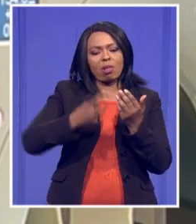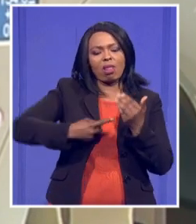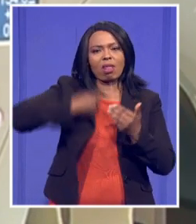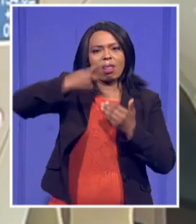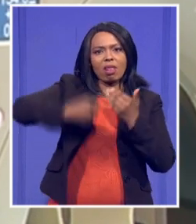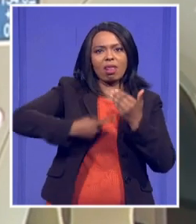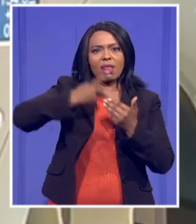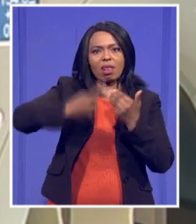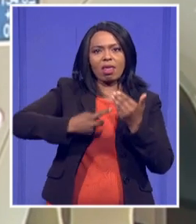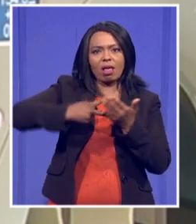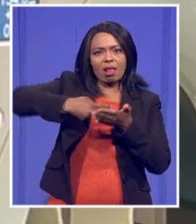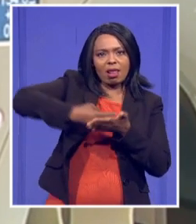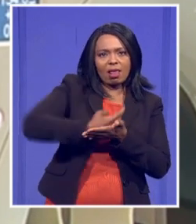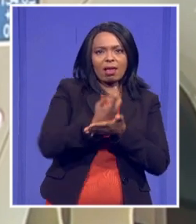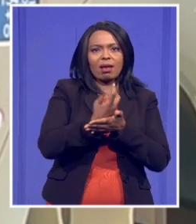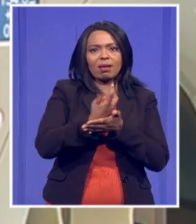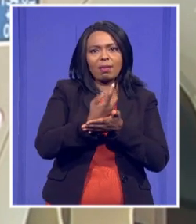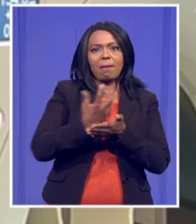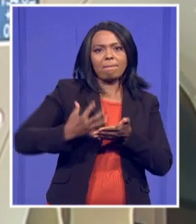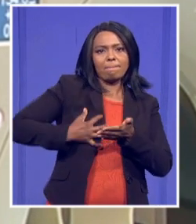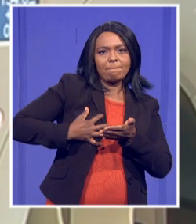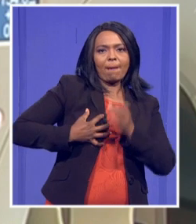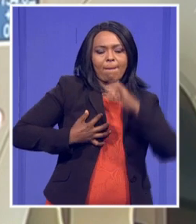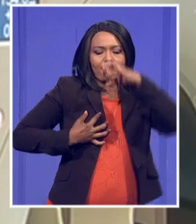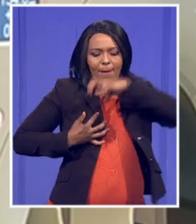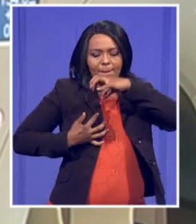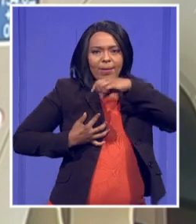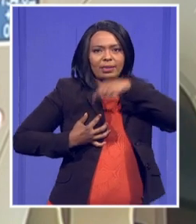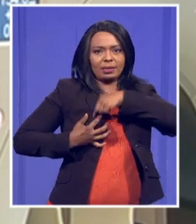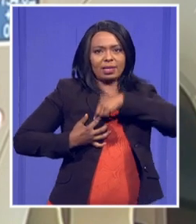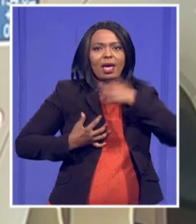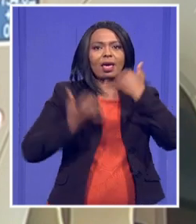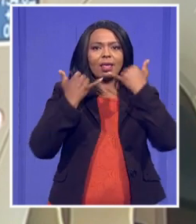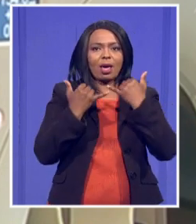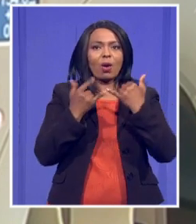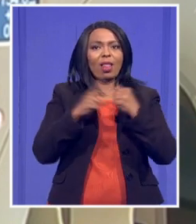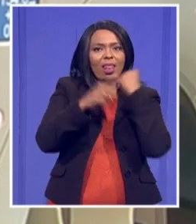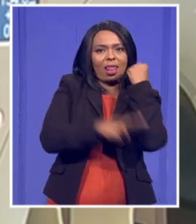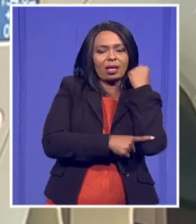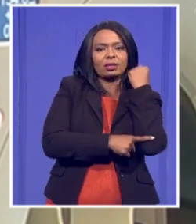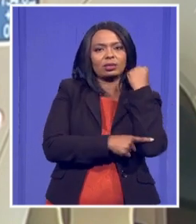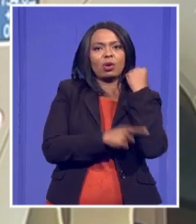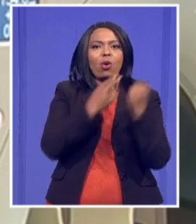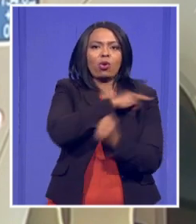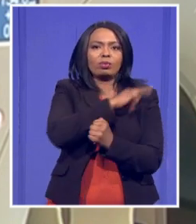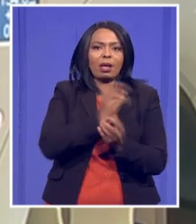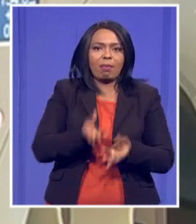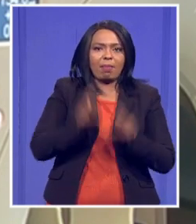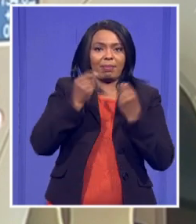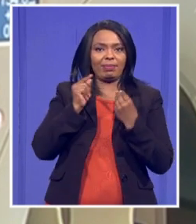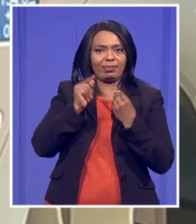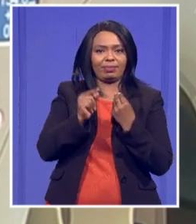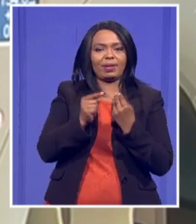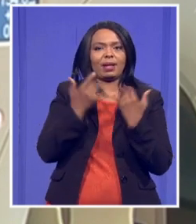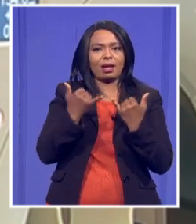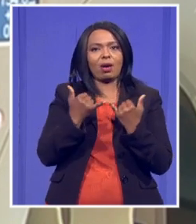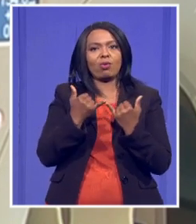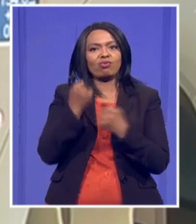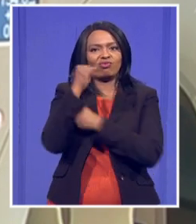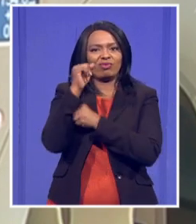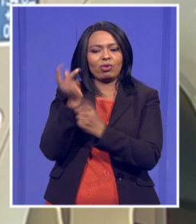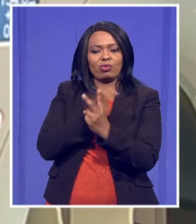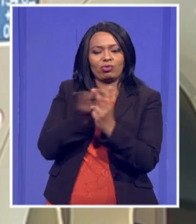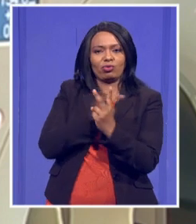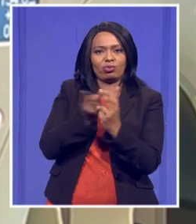rural district, all of them will be having this, and this was the last hospital to receive the CT scan in our province.